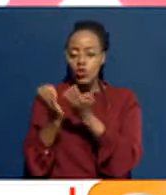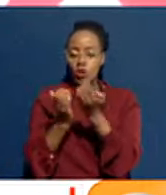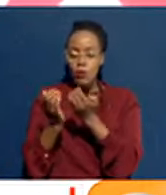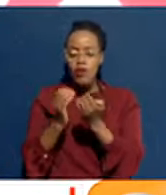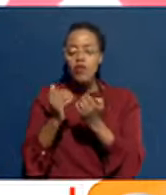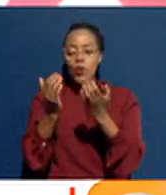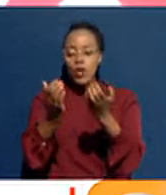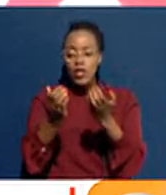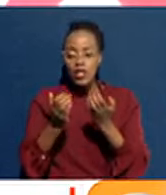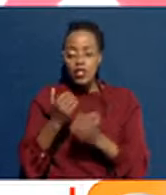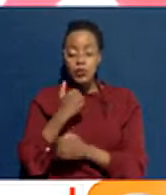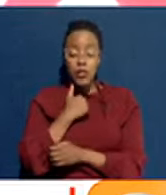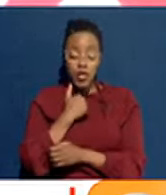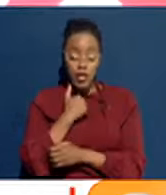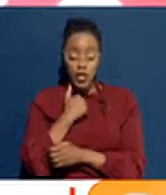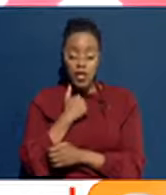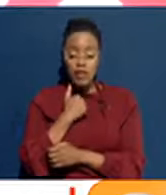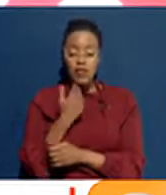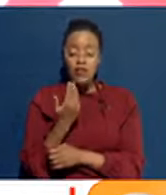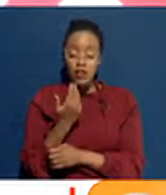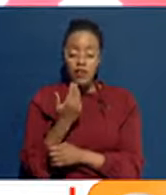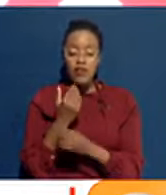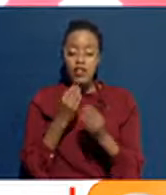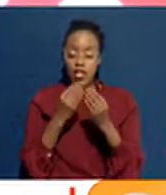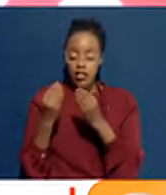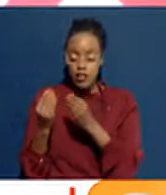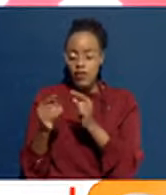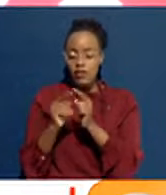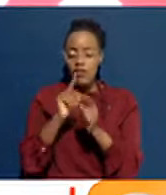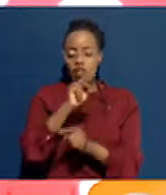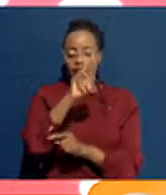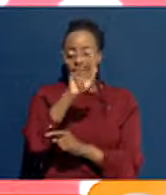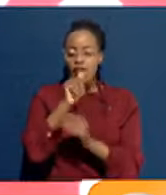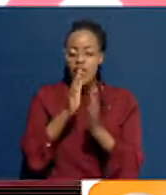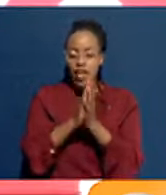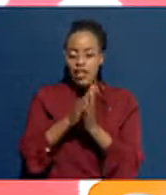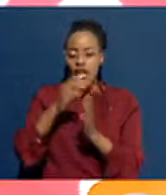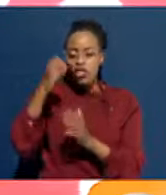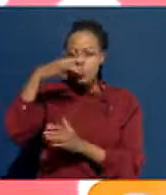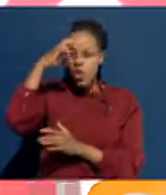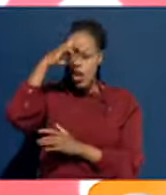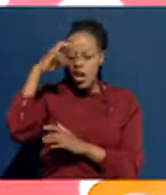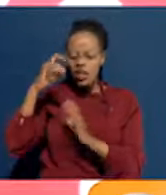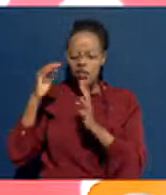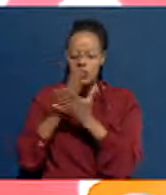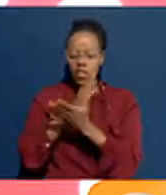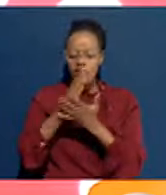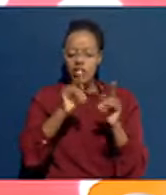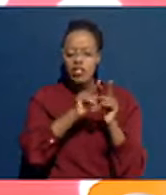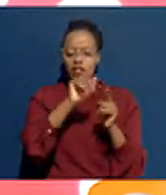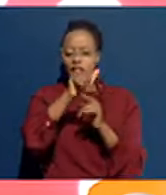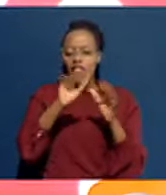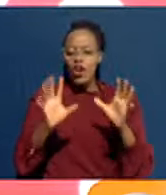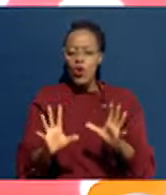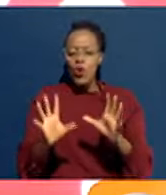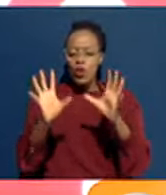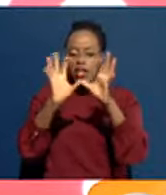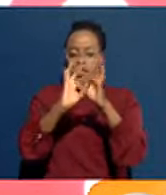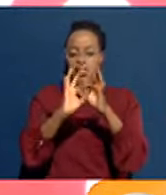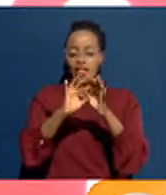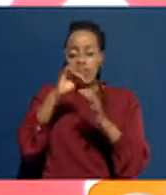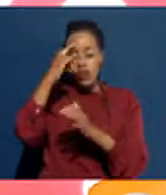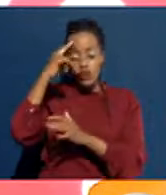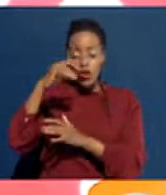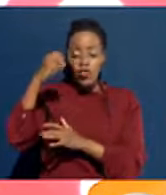is need for seamless synergy between KRA Juakali sector and other related agencies for the